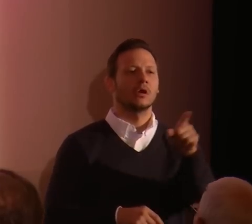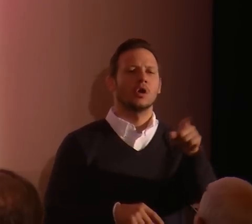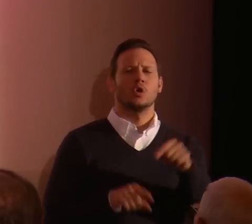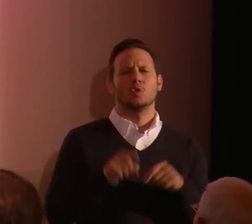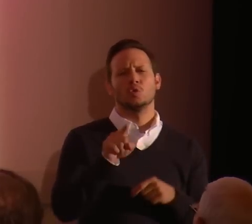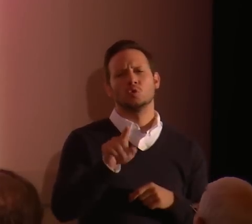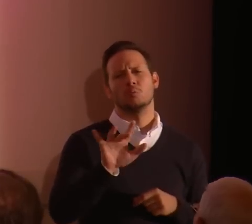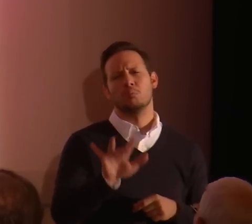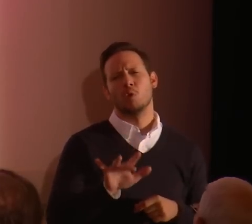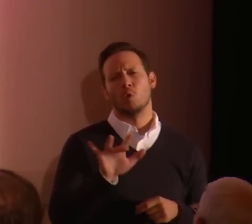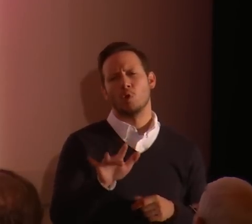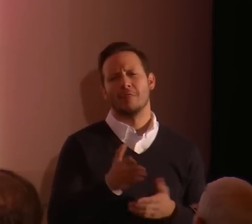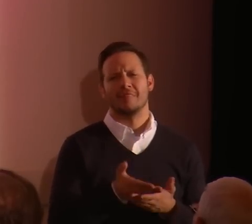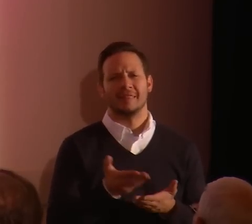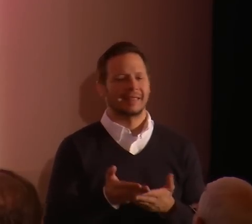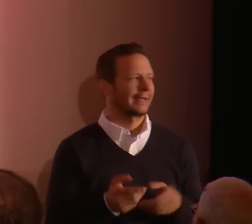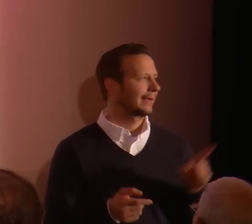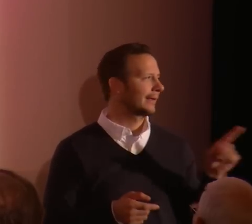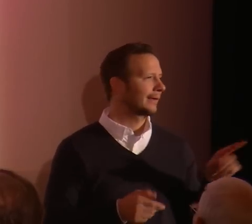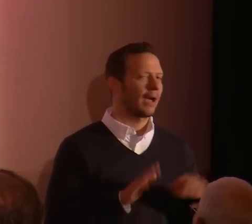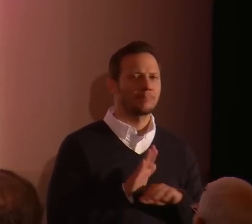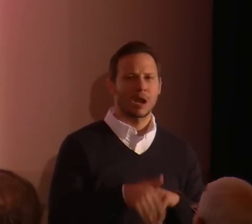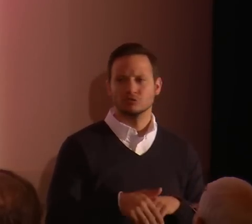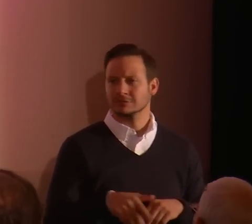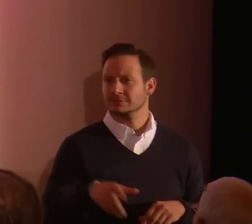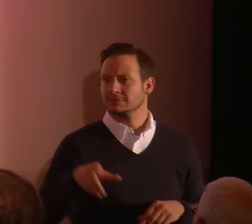You poor thing. Hypocrisy.